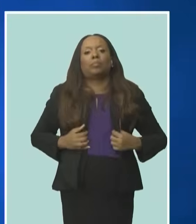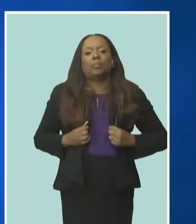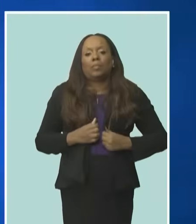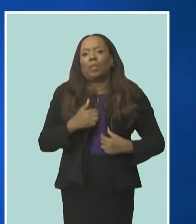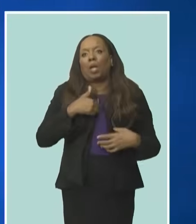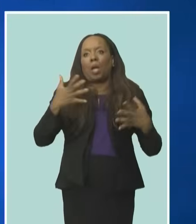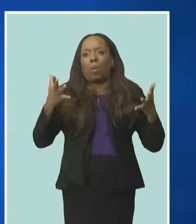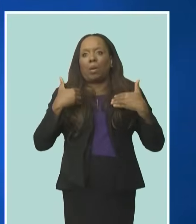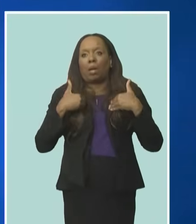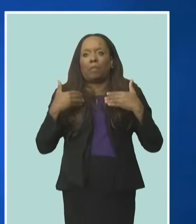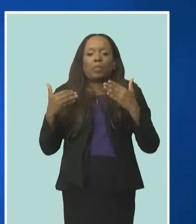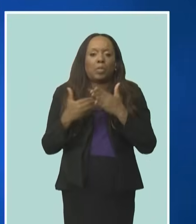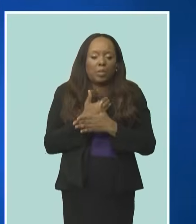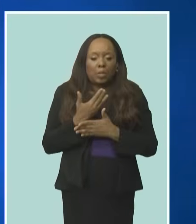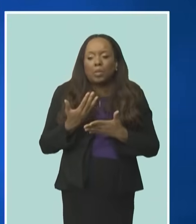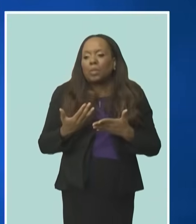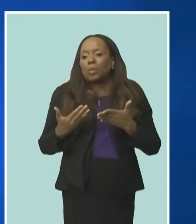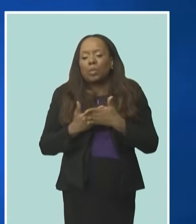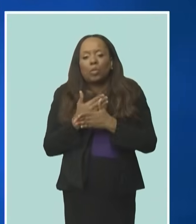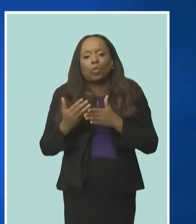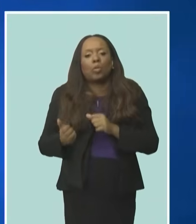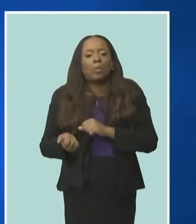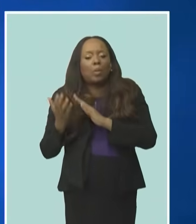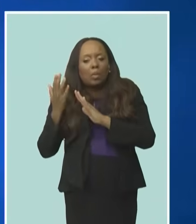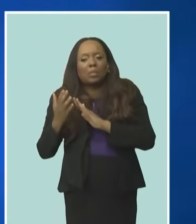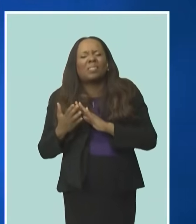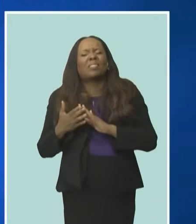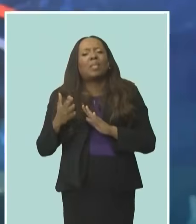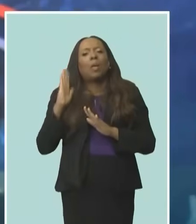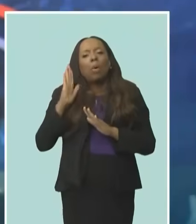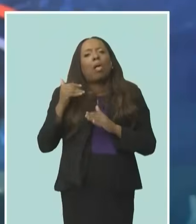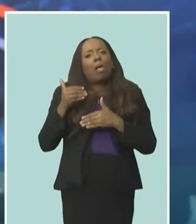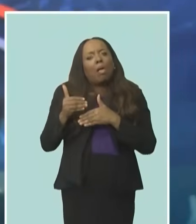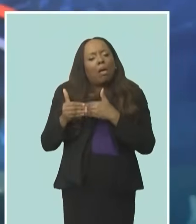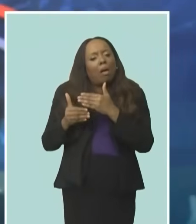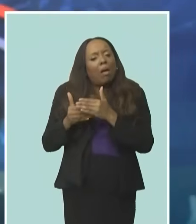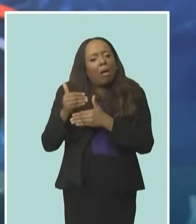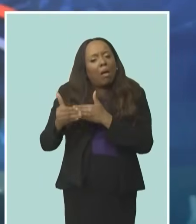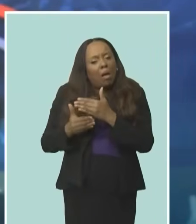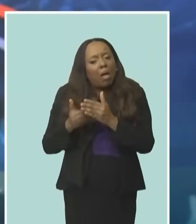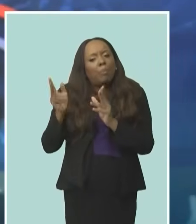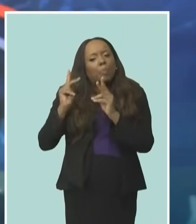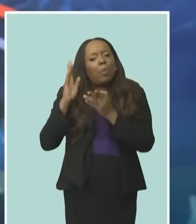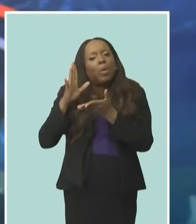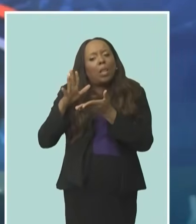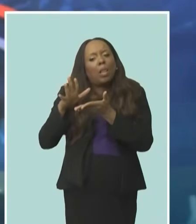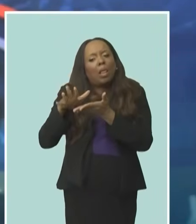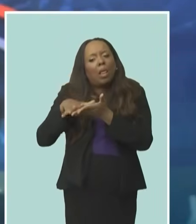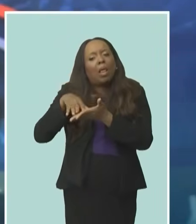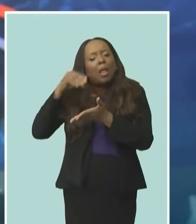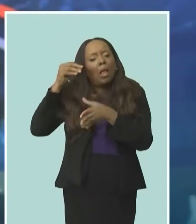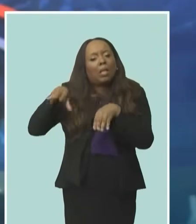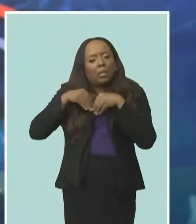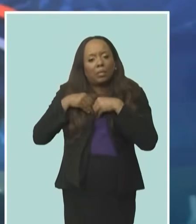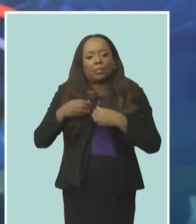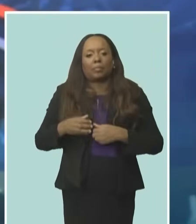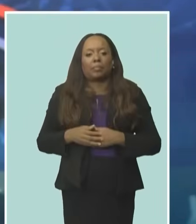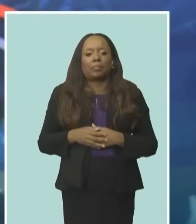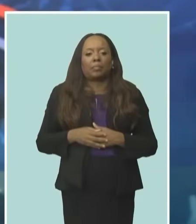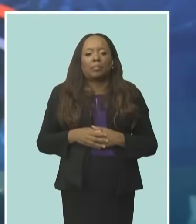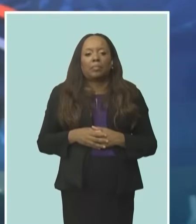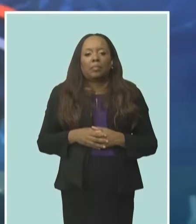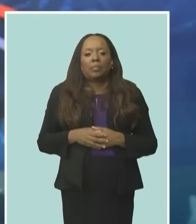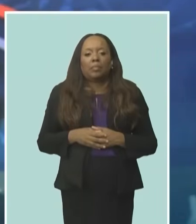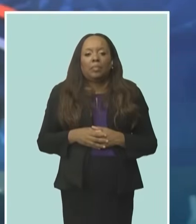as opposed to a framework that I'm accustomed to using? It'll take a little bit of time. The Ashley Lashley Foundation has kicked off its